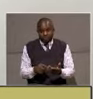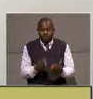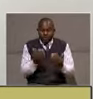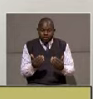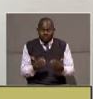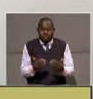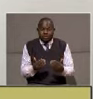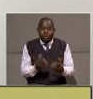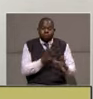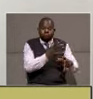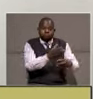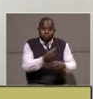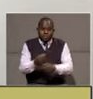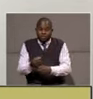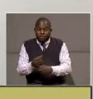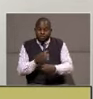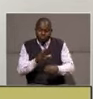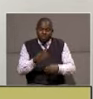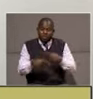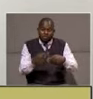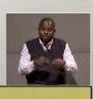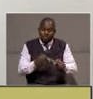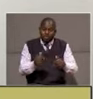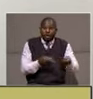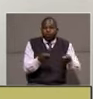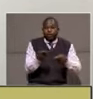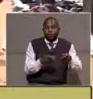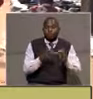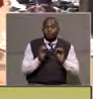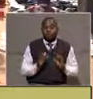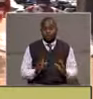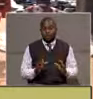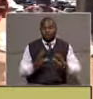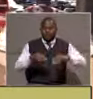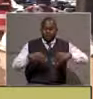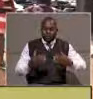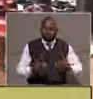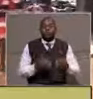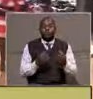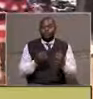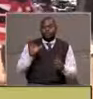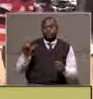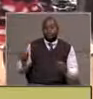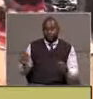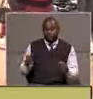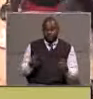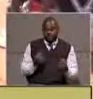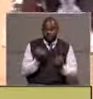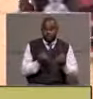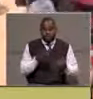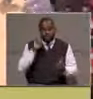what they currently have, the organs within which they operate, are not properly regulated. However, for taxi operators, government has